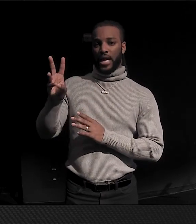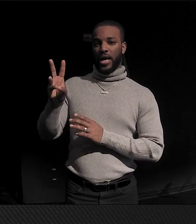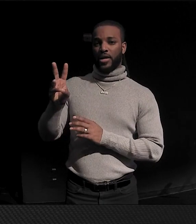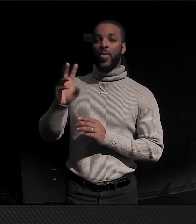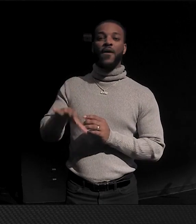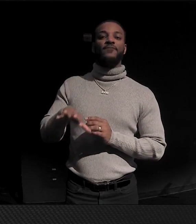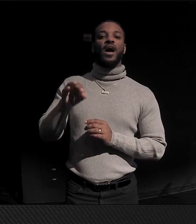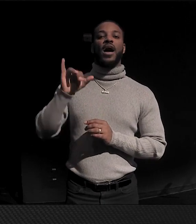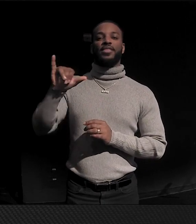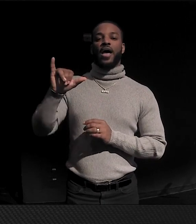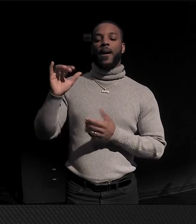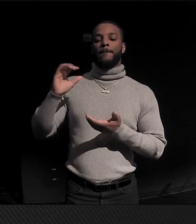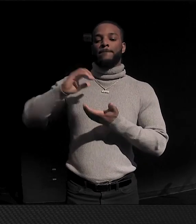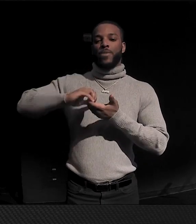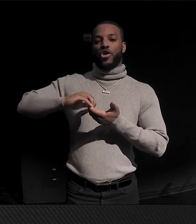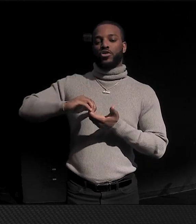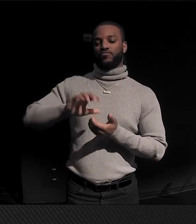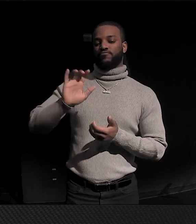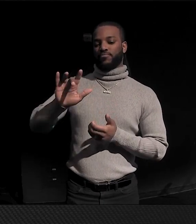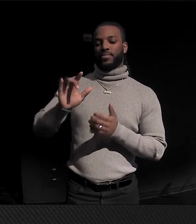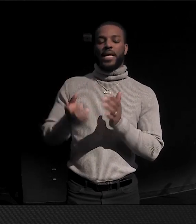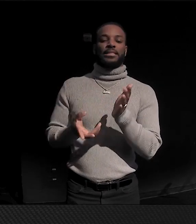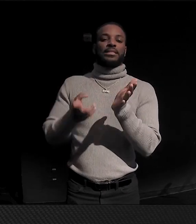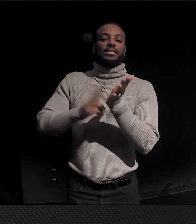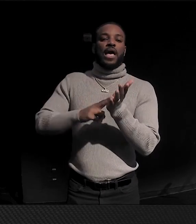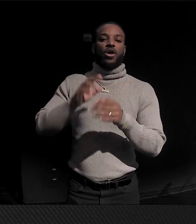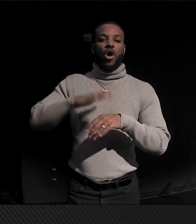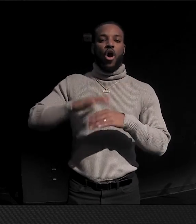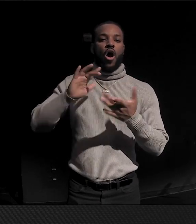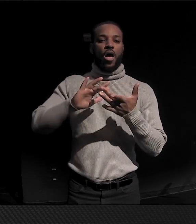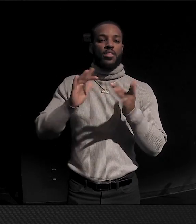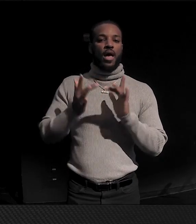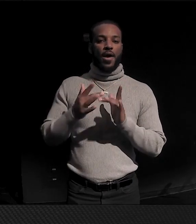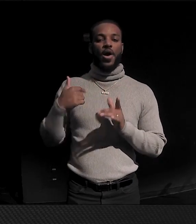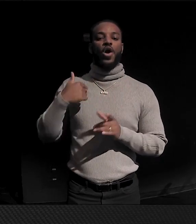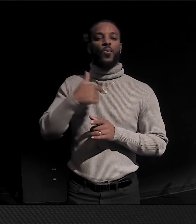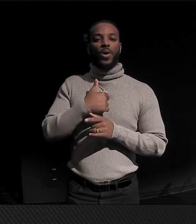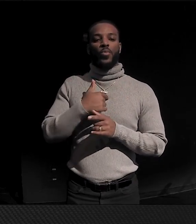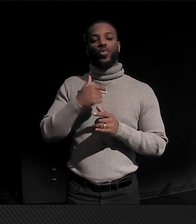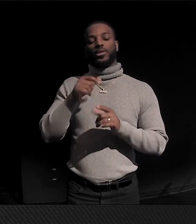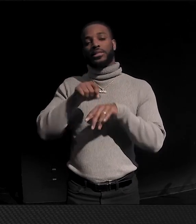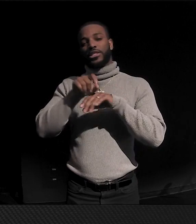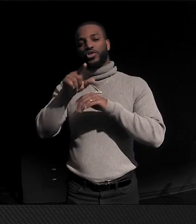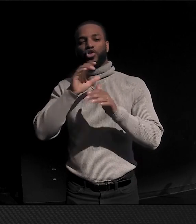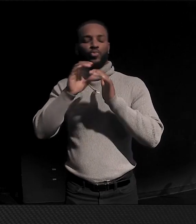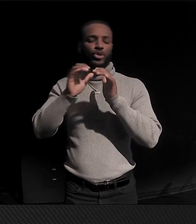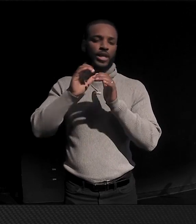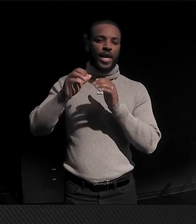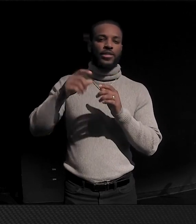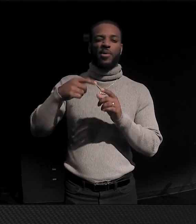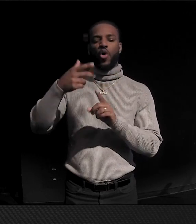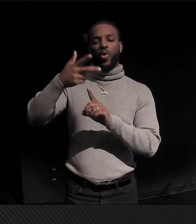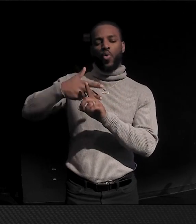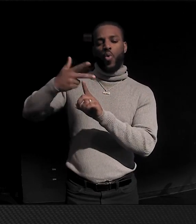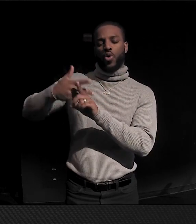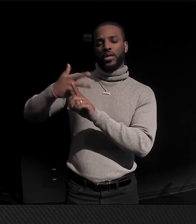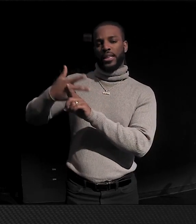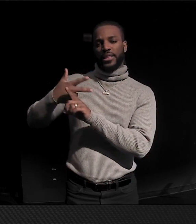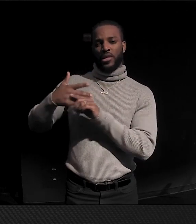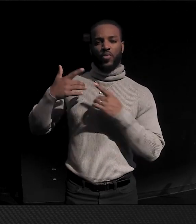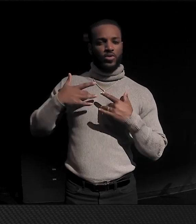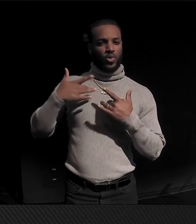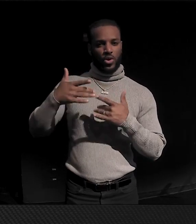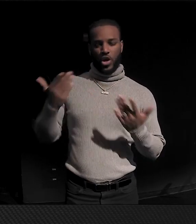that partner agreement and just sign it electronically. Then we'll start getting you communications about quarterly on what's going on here at the